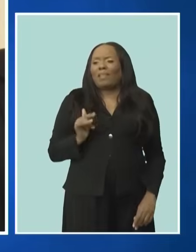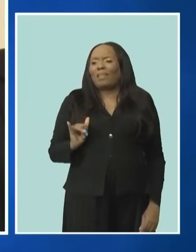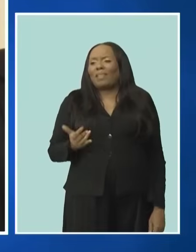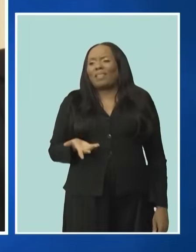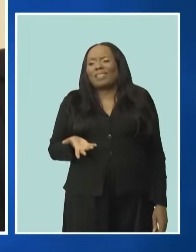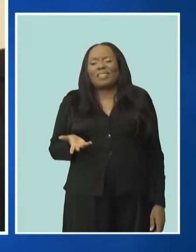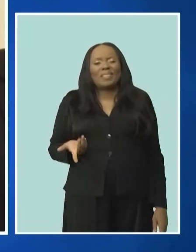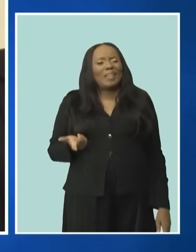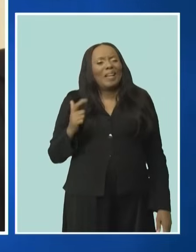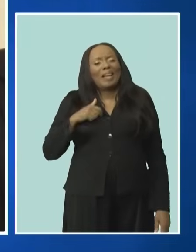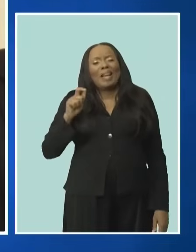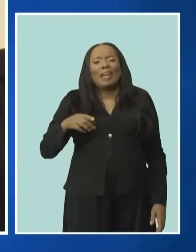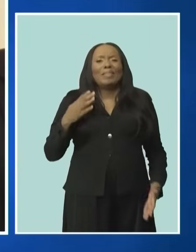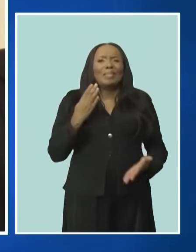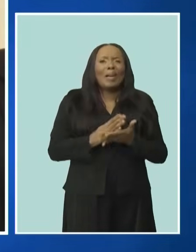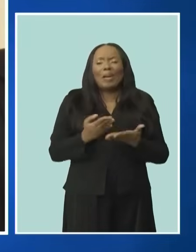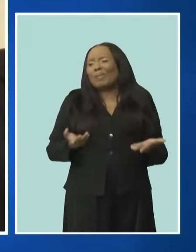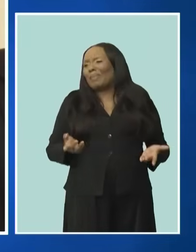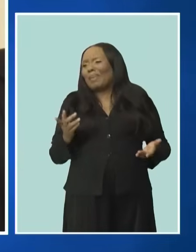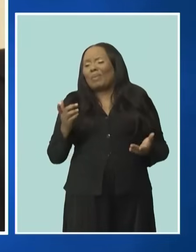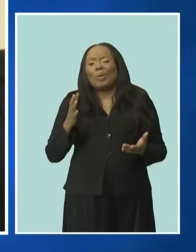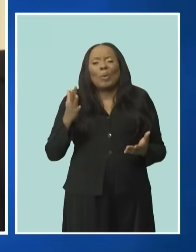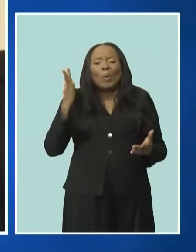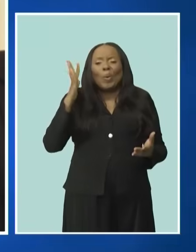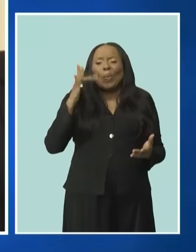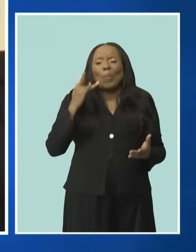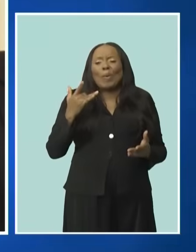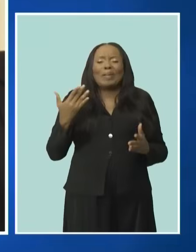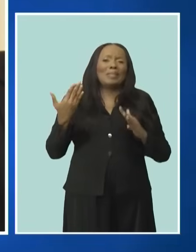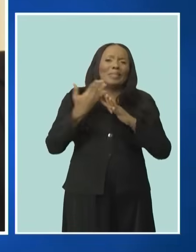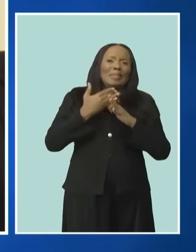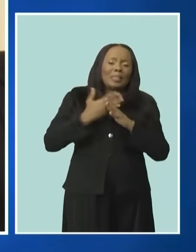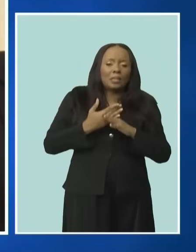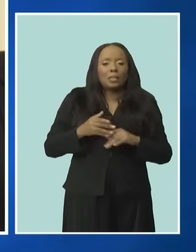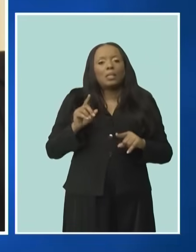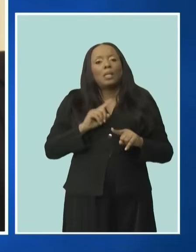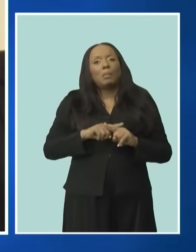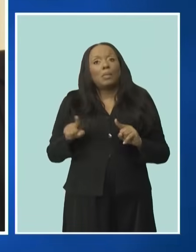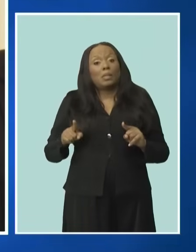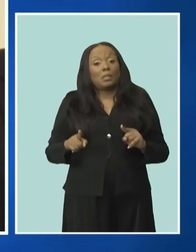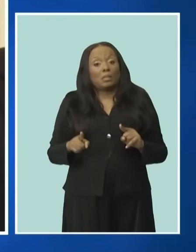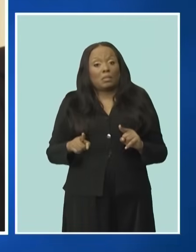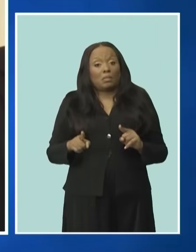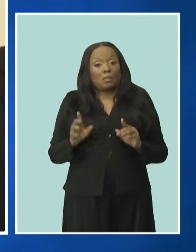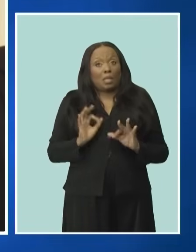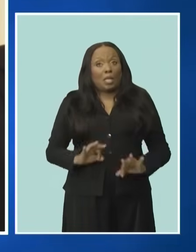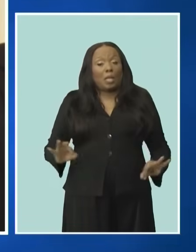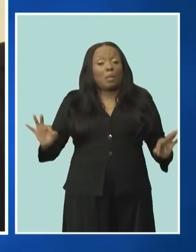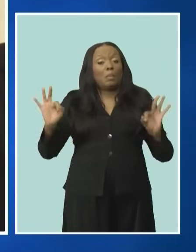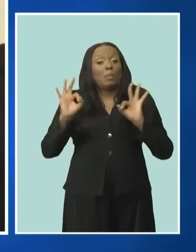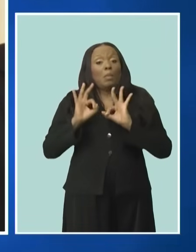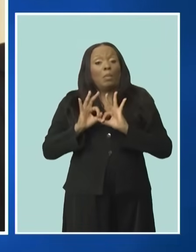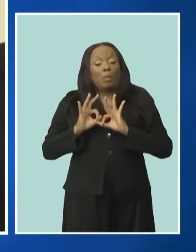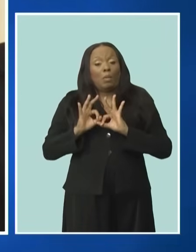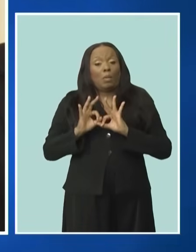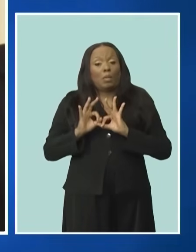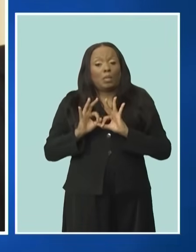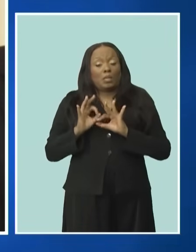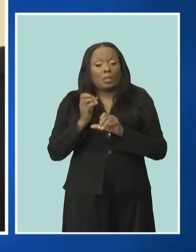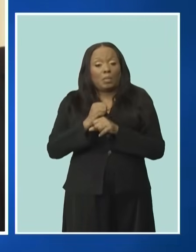the individual in the scales against the risk to the life of the handful of people who we